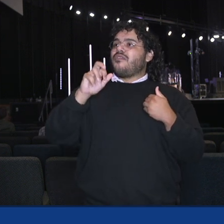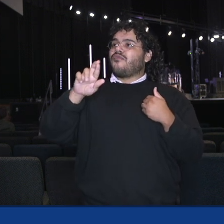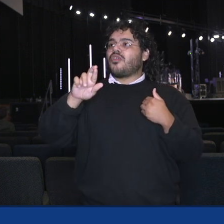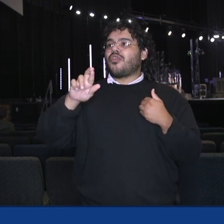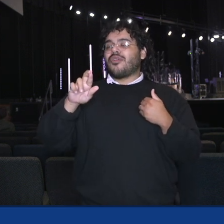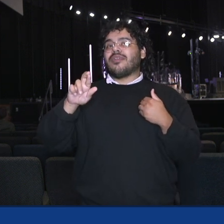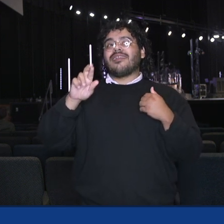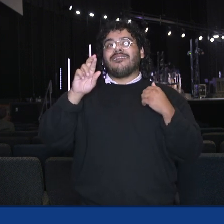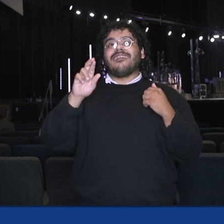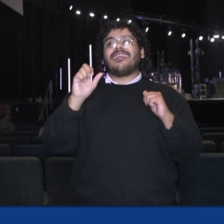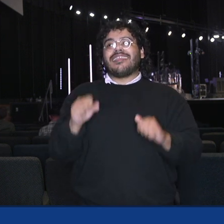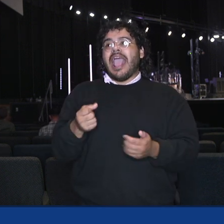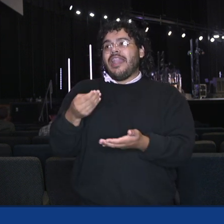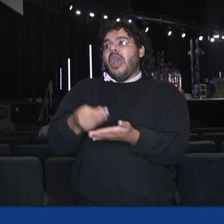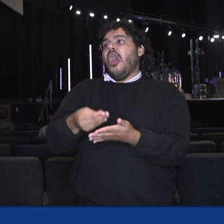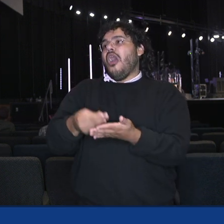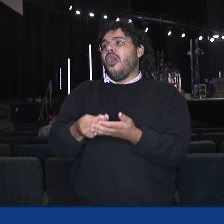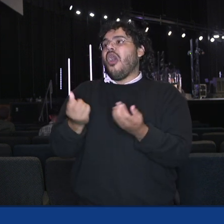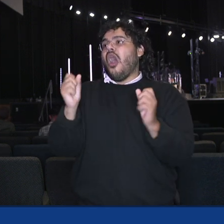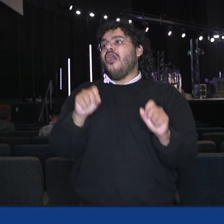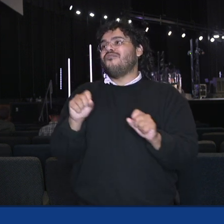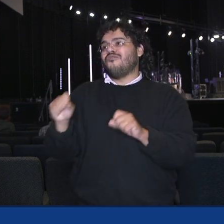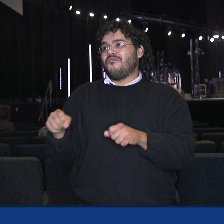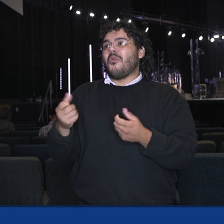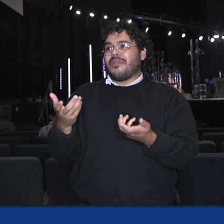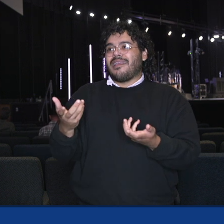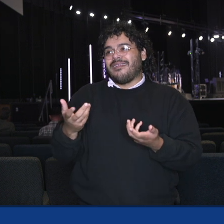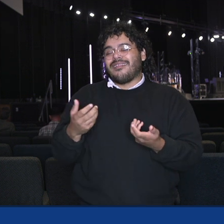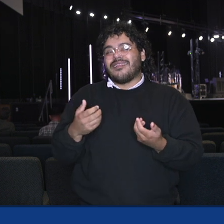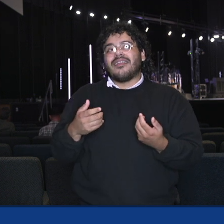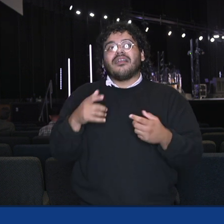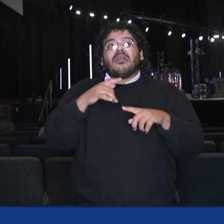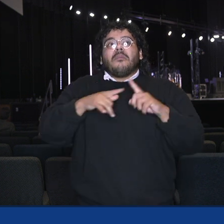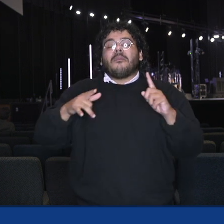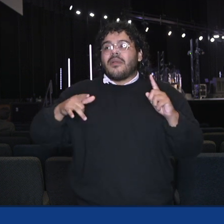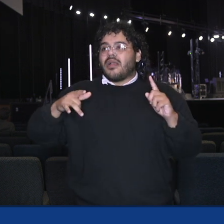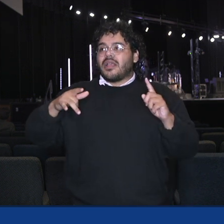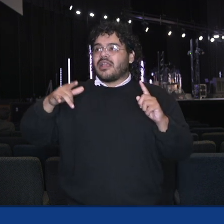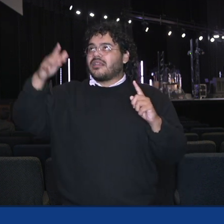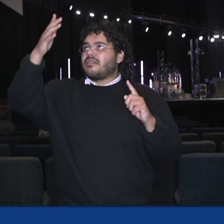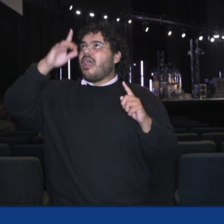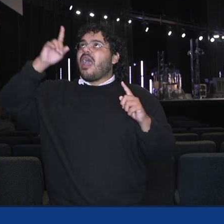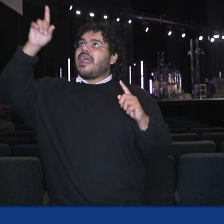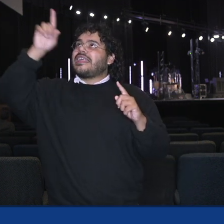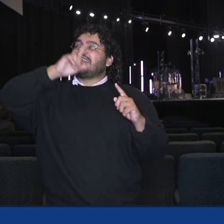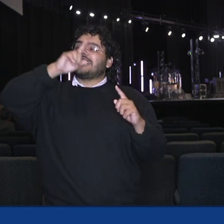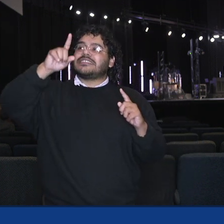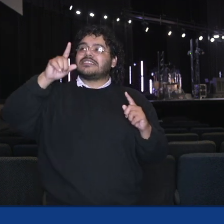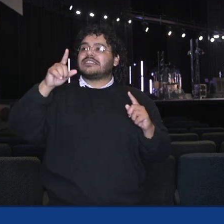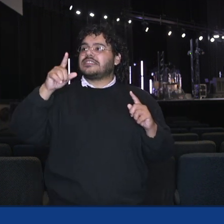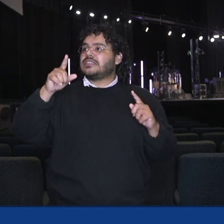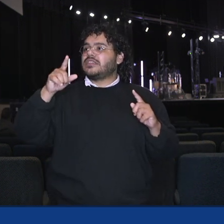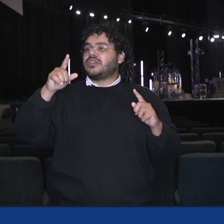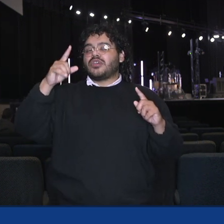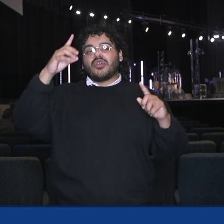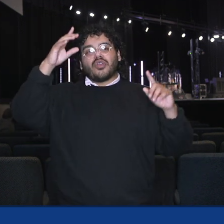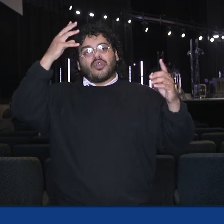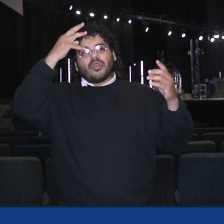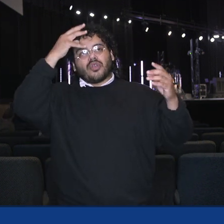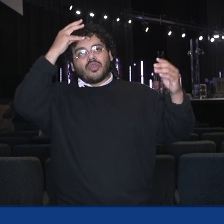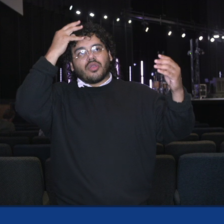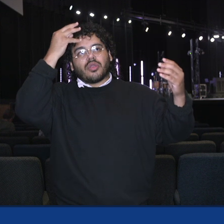The kingdom of God is different. The Lord is gracious, the psalmist says.